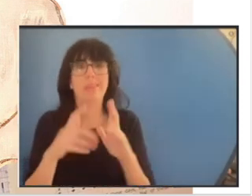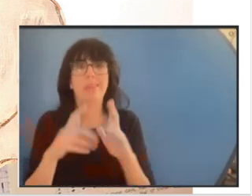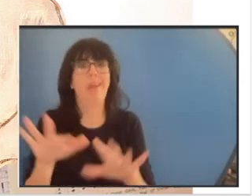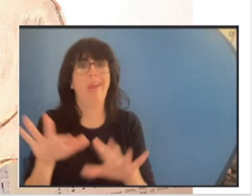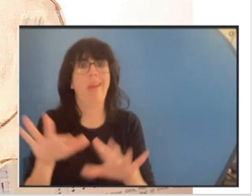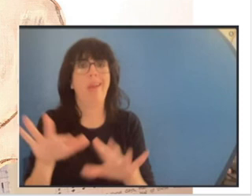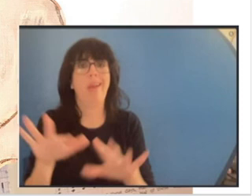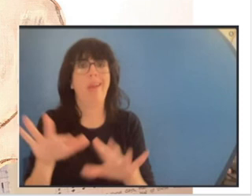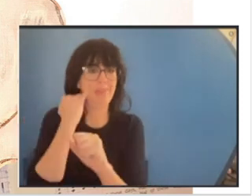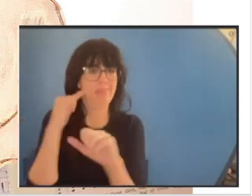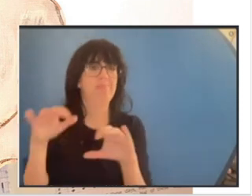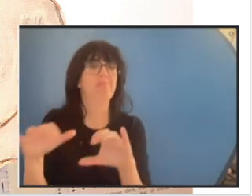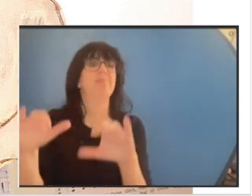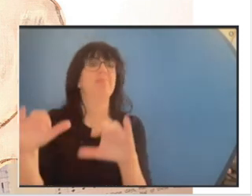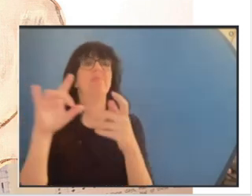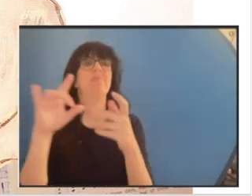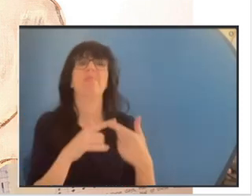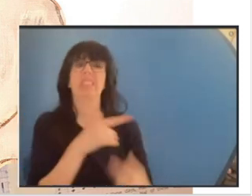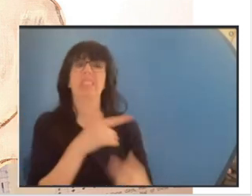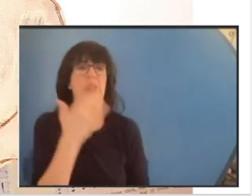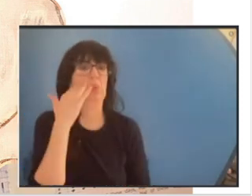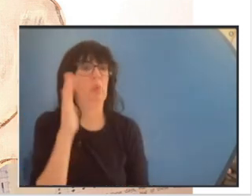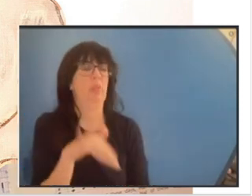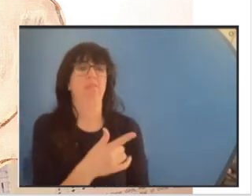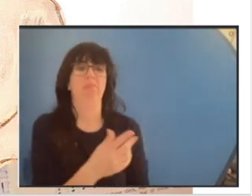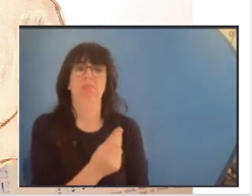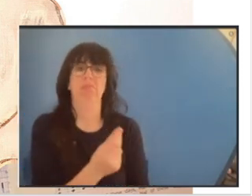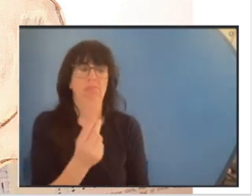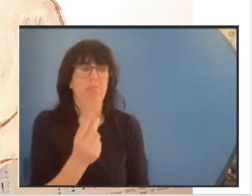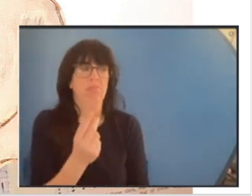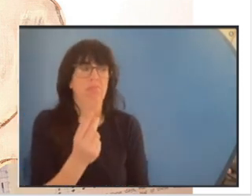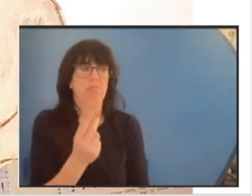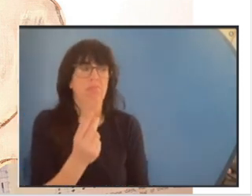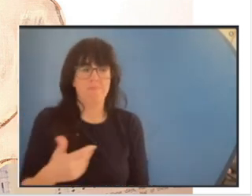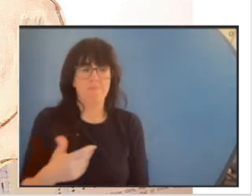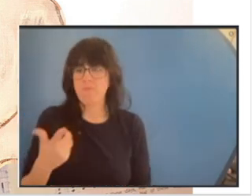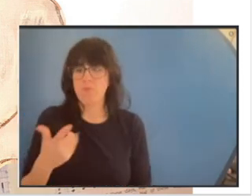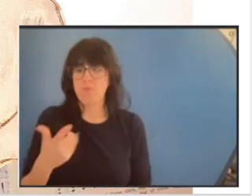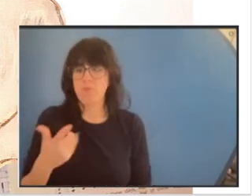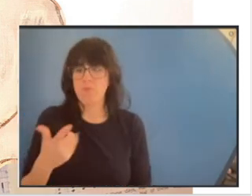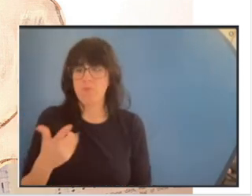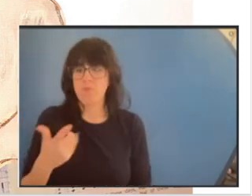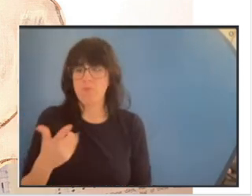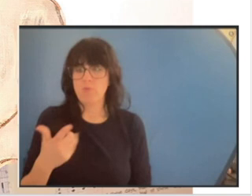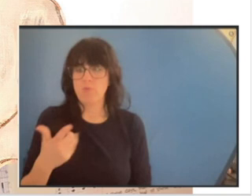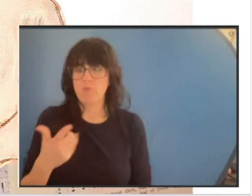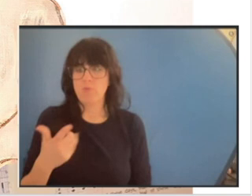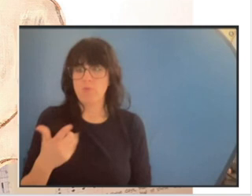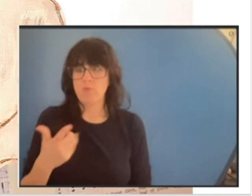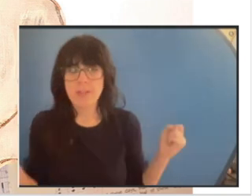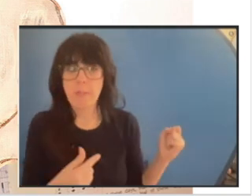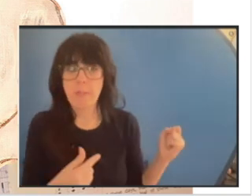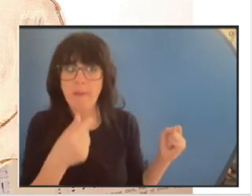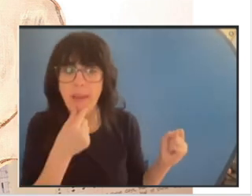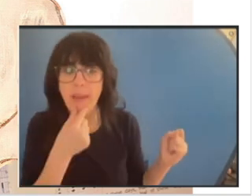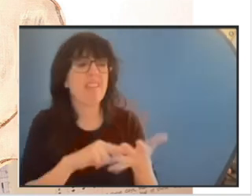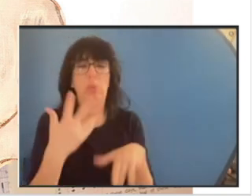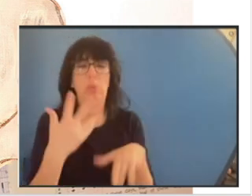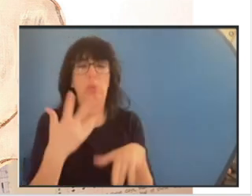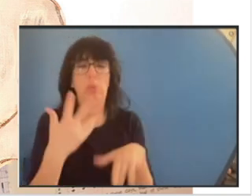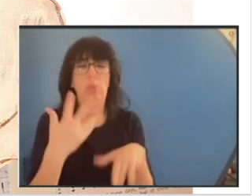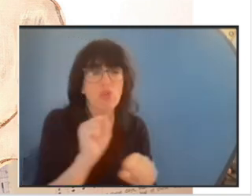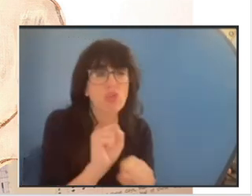Bayard knew that firsthand, and revealing that you were gay could mean losing your job, your friends, or even